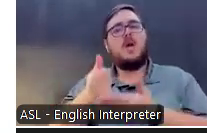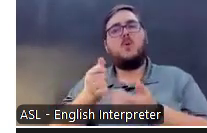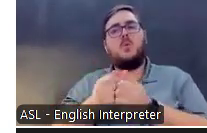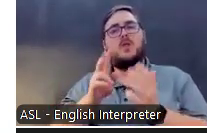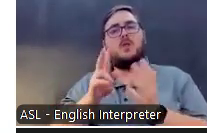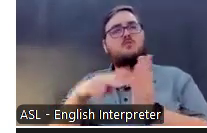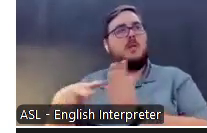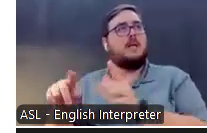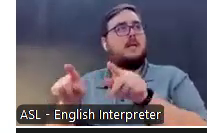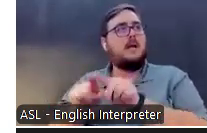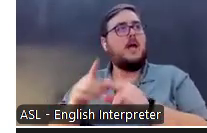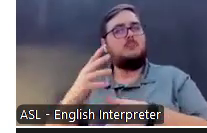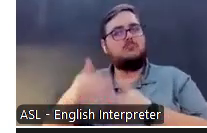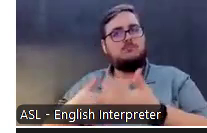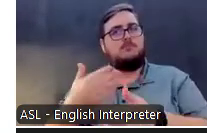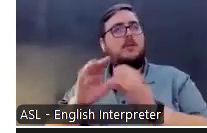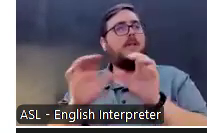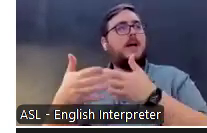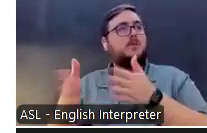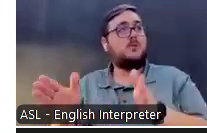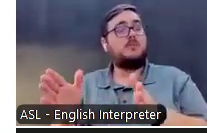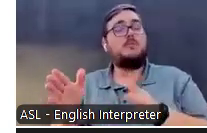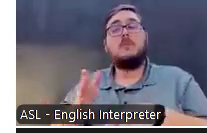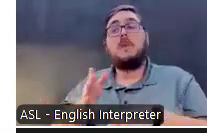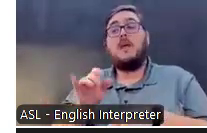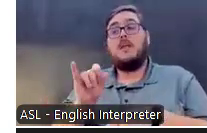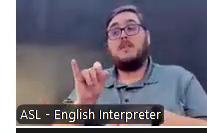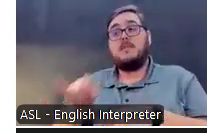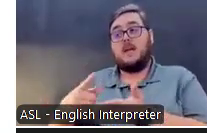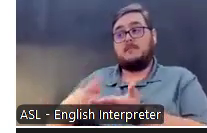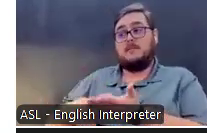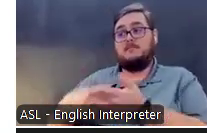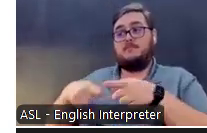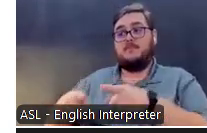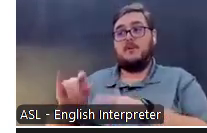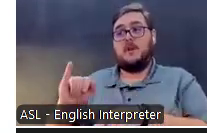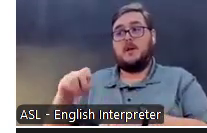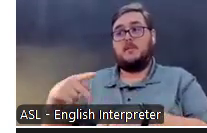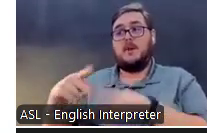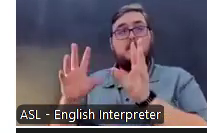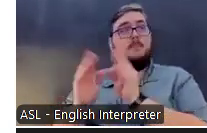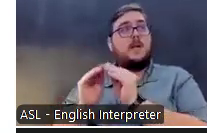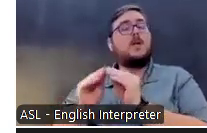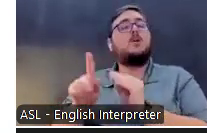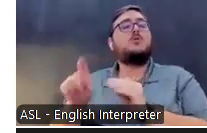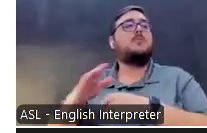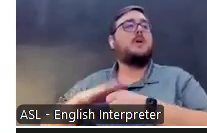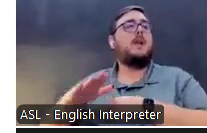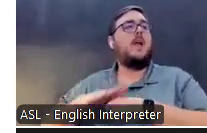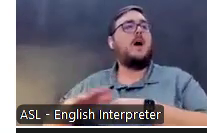the IEP team to determine the student needs that assistive technology and include it on their IEP.